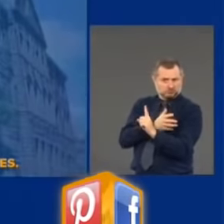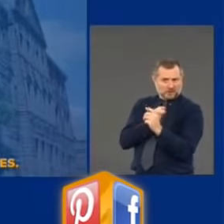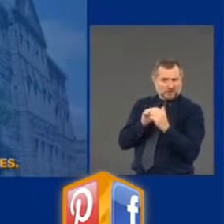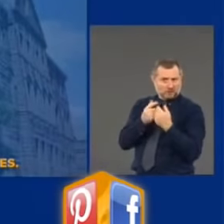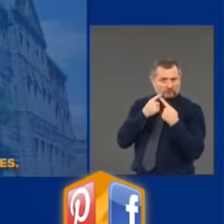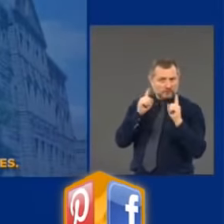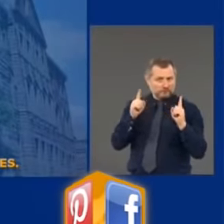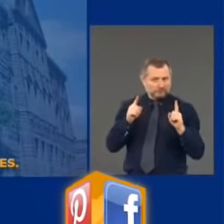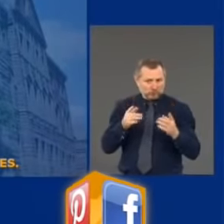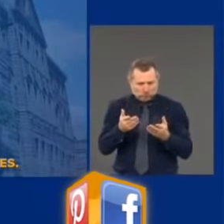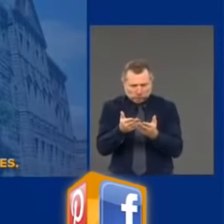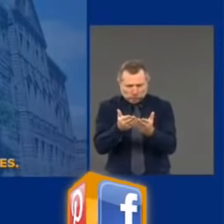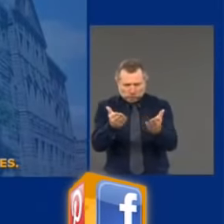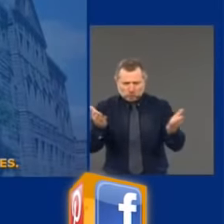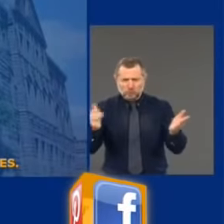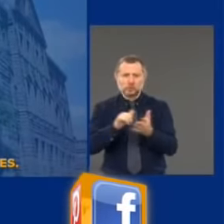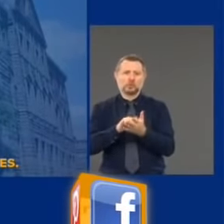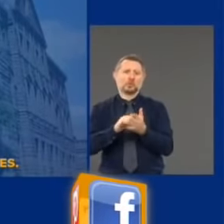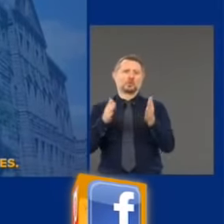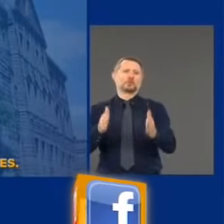done. Nothing else.